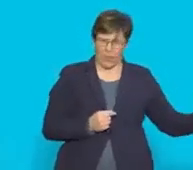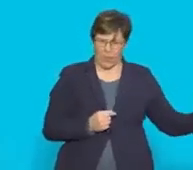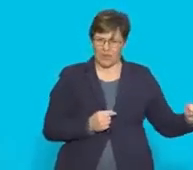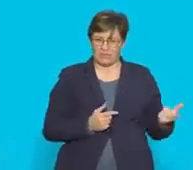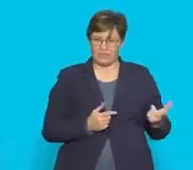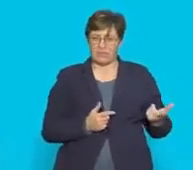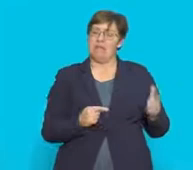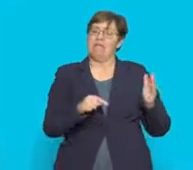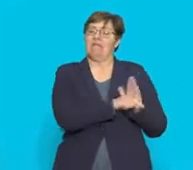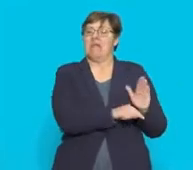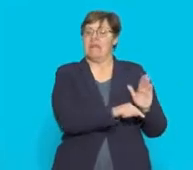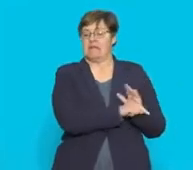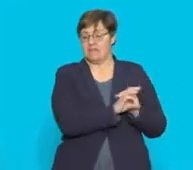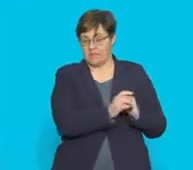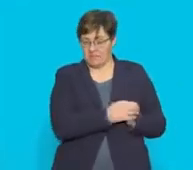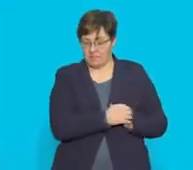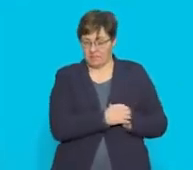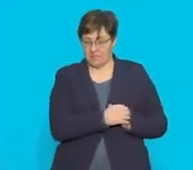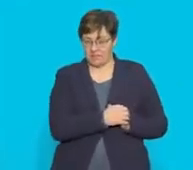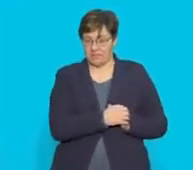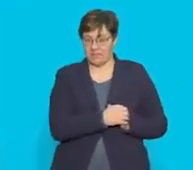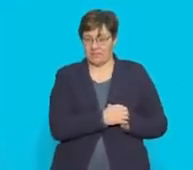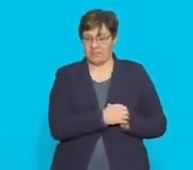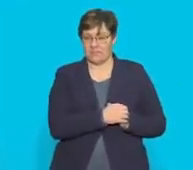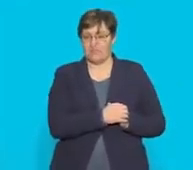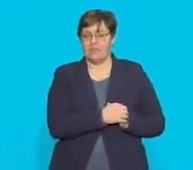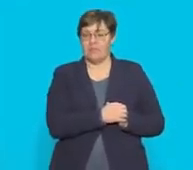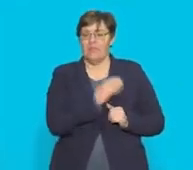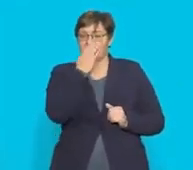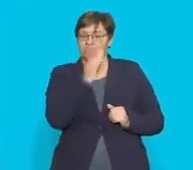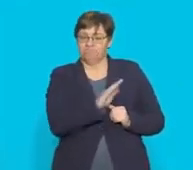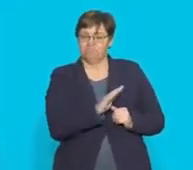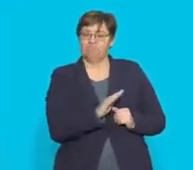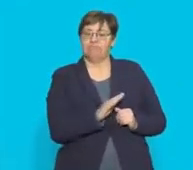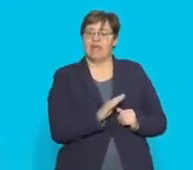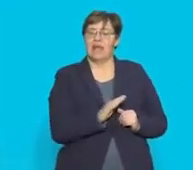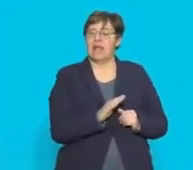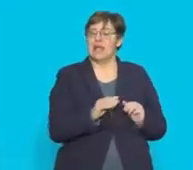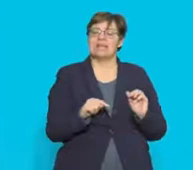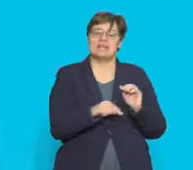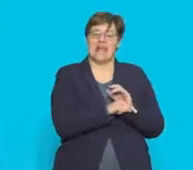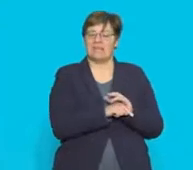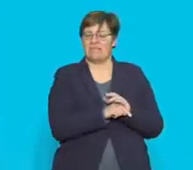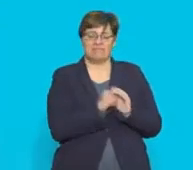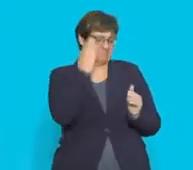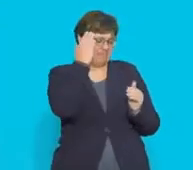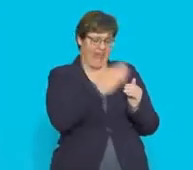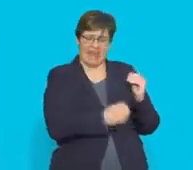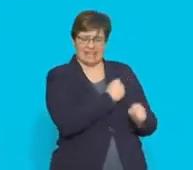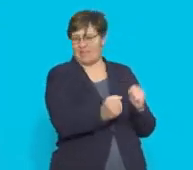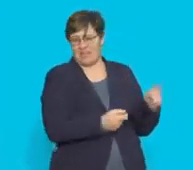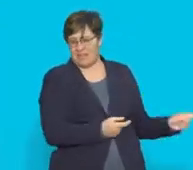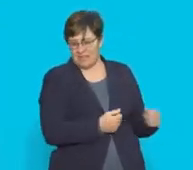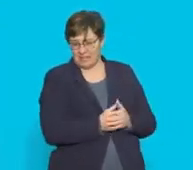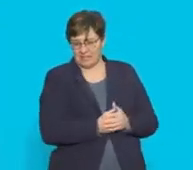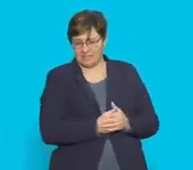it's a huge number, but on the negative side. So it is approaching negative infinity. So this is approaching